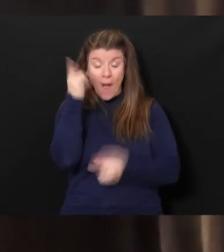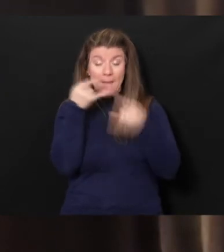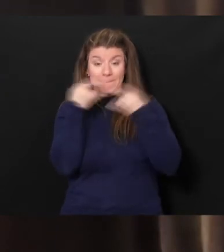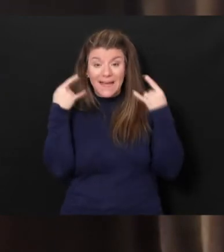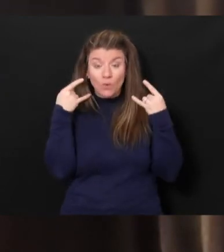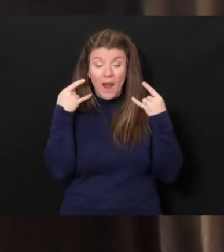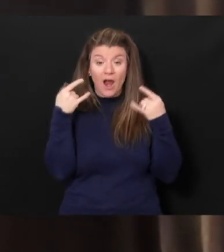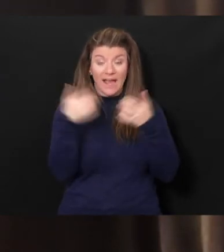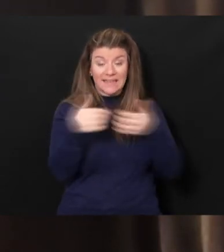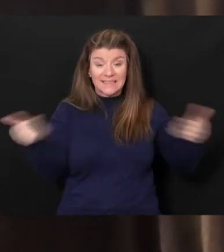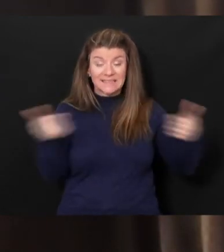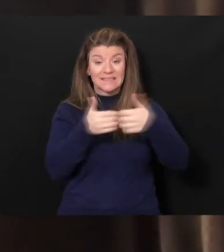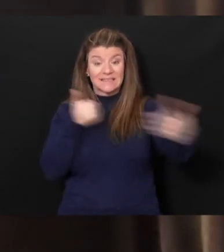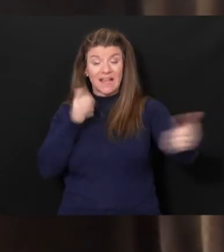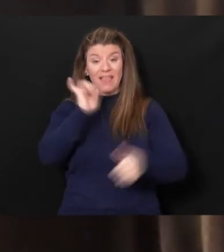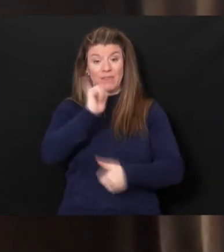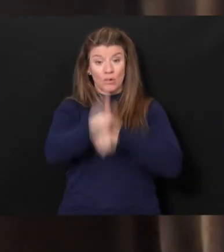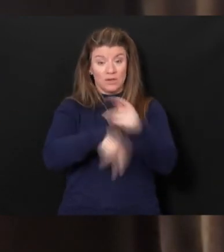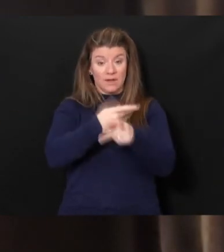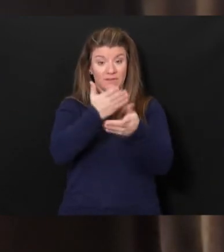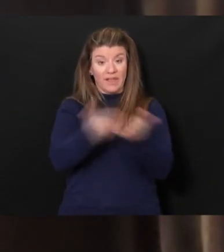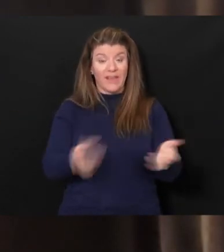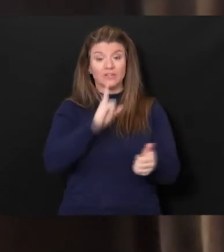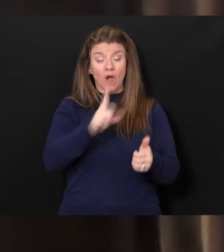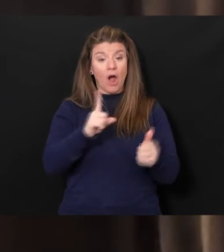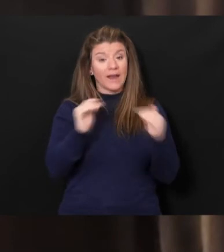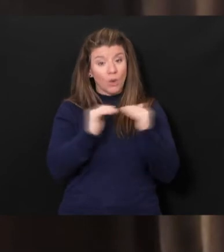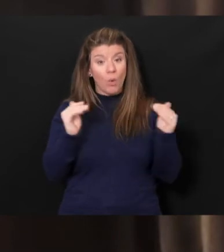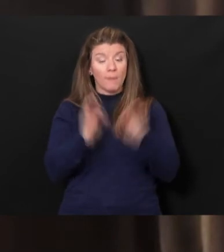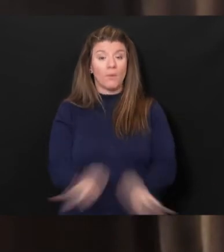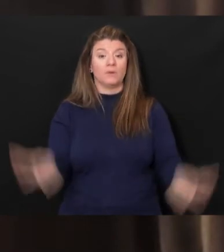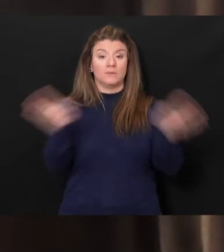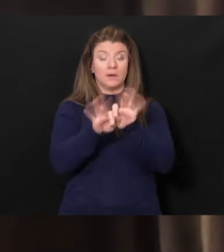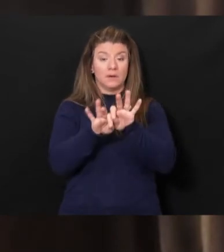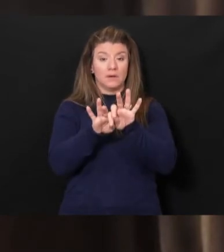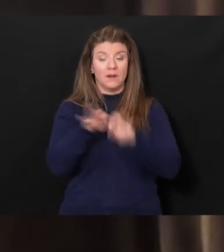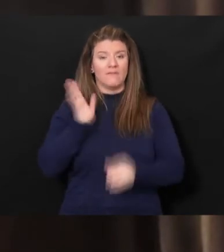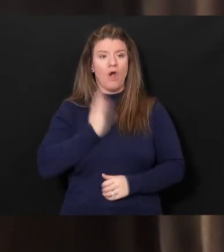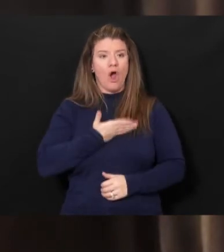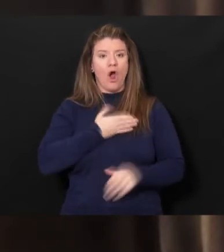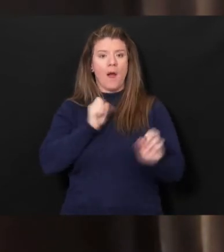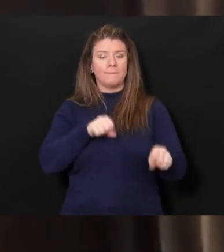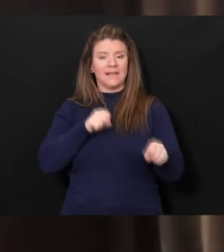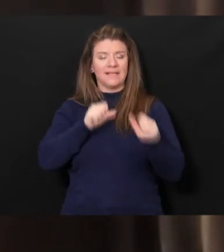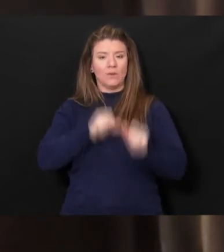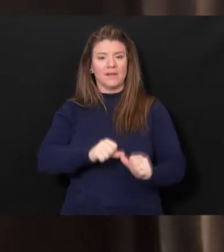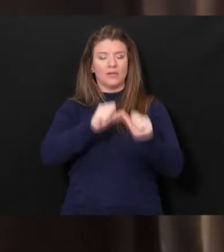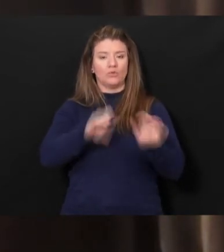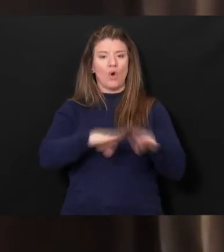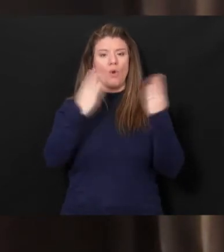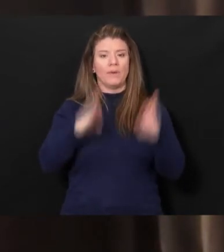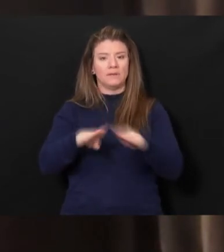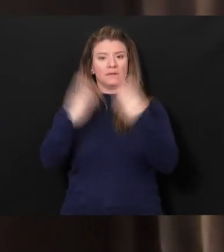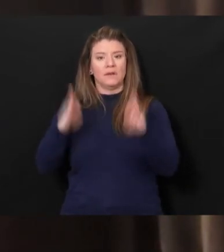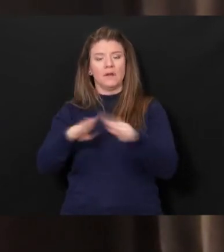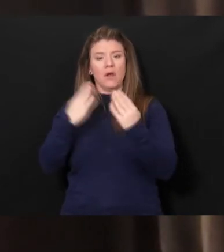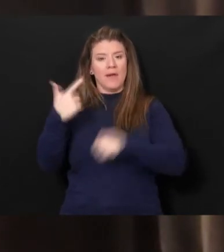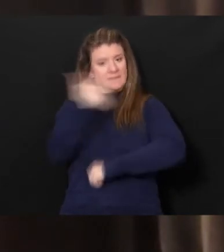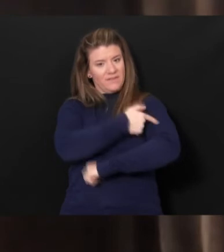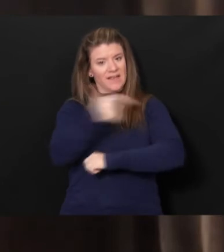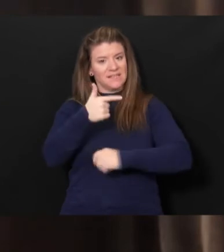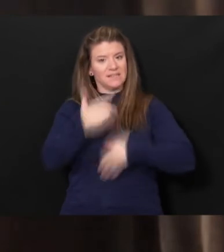and distancing and those things are equally as important for our ability to continue to open as it is vaccinate more